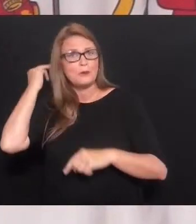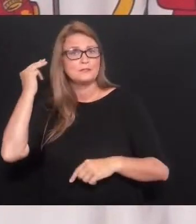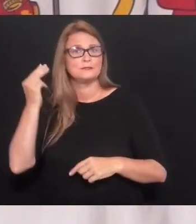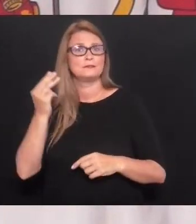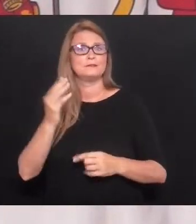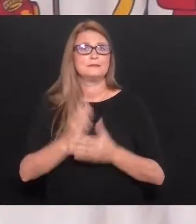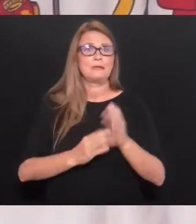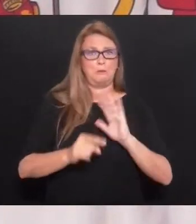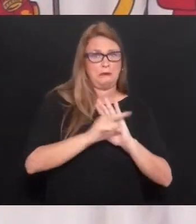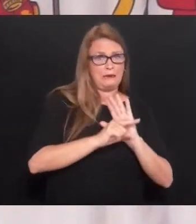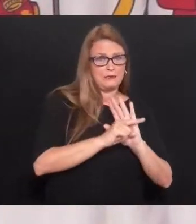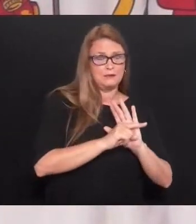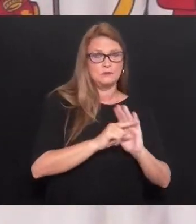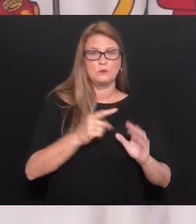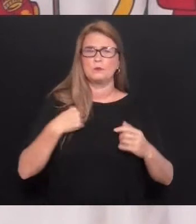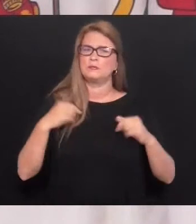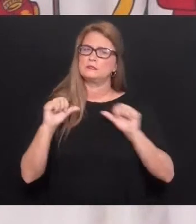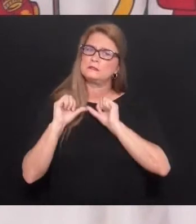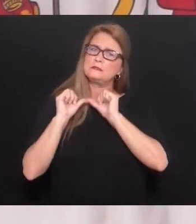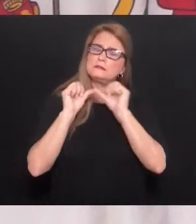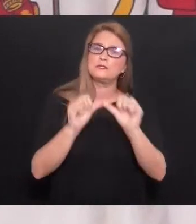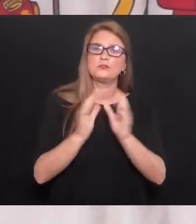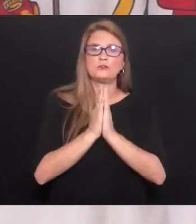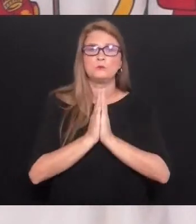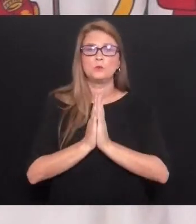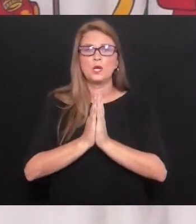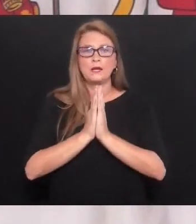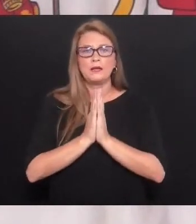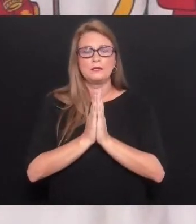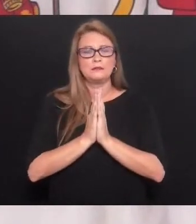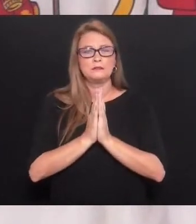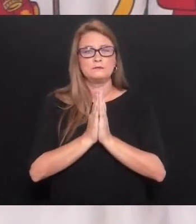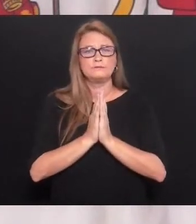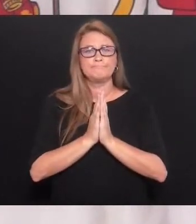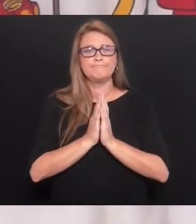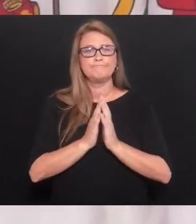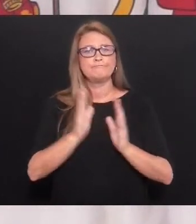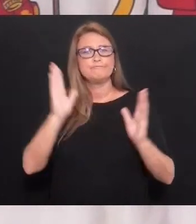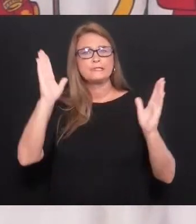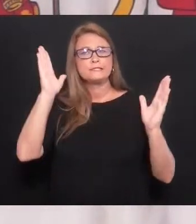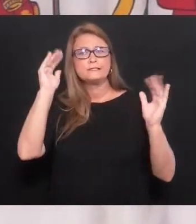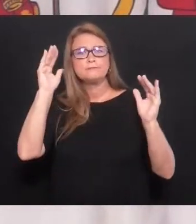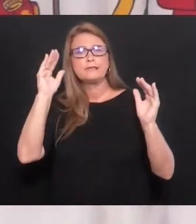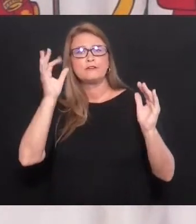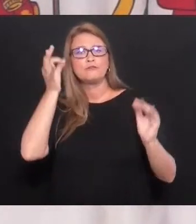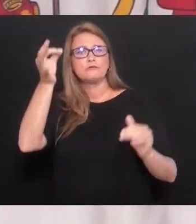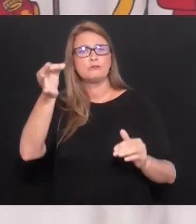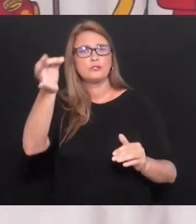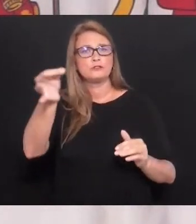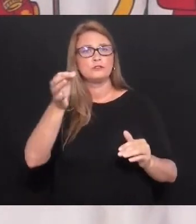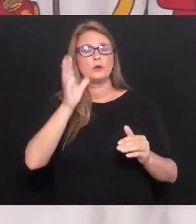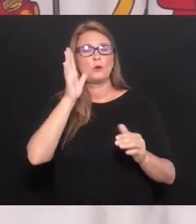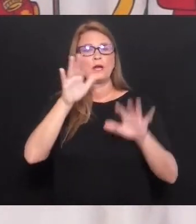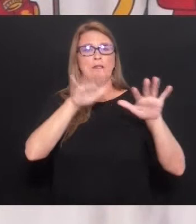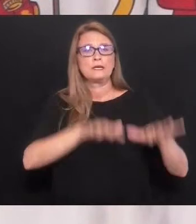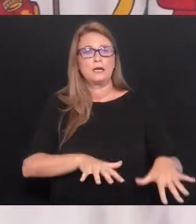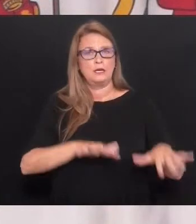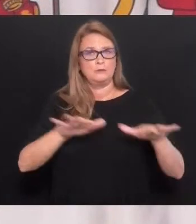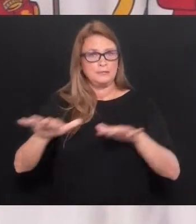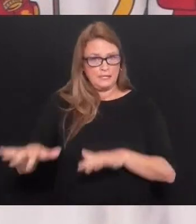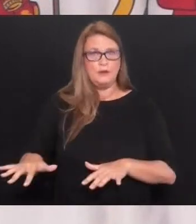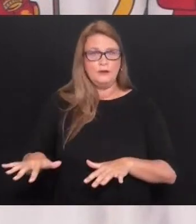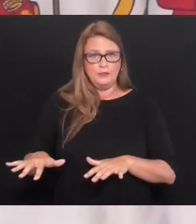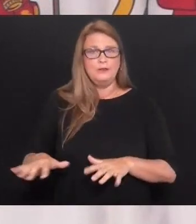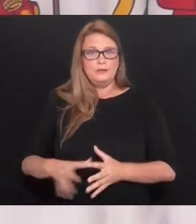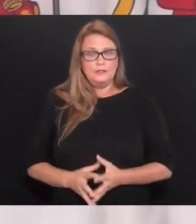and hopeful that we're going to see a lot of calm valleys, and